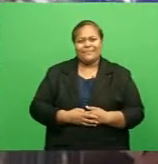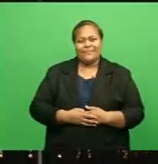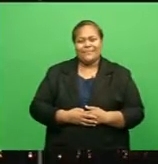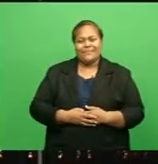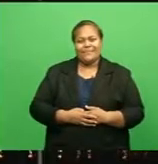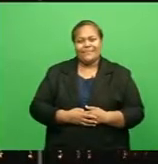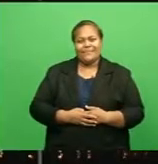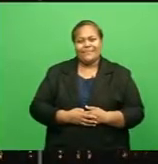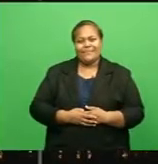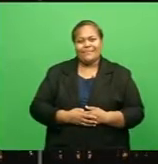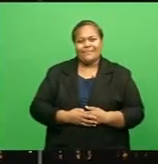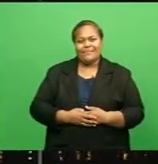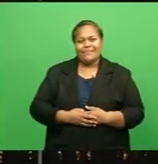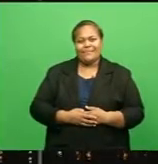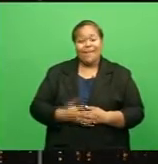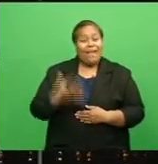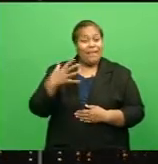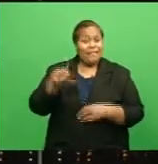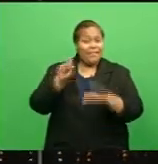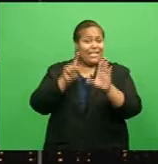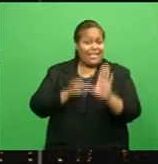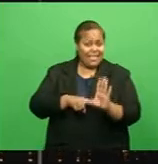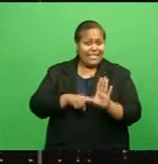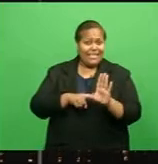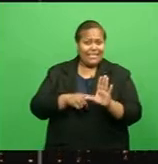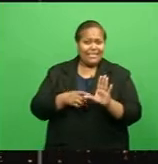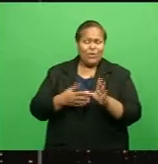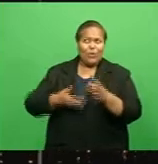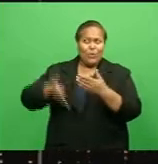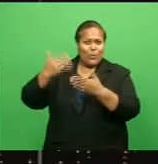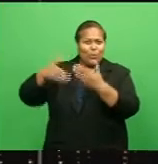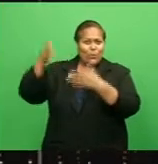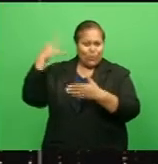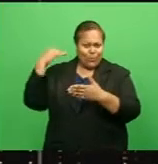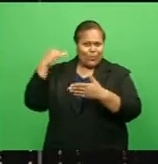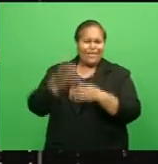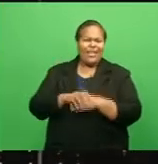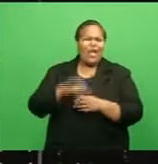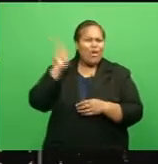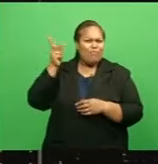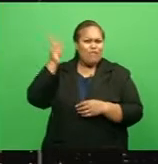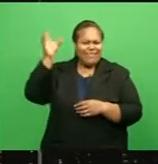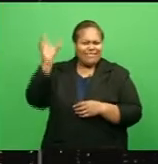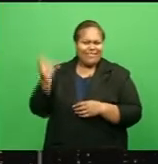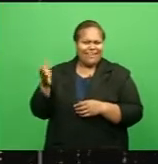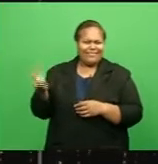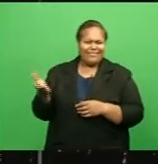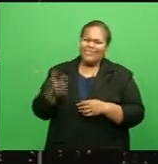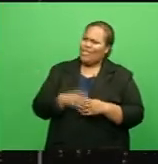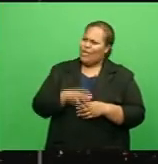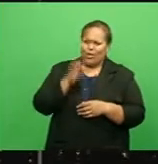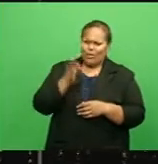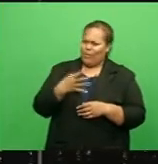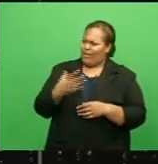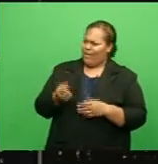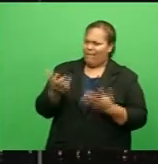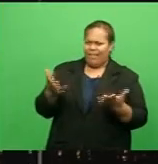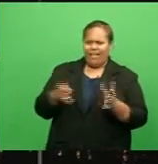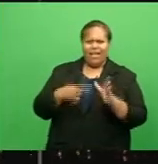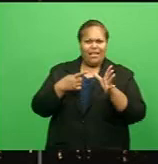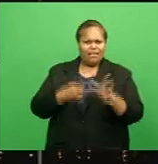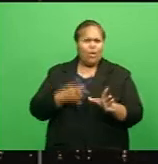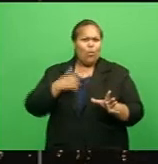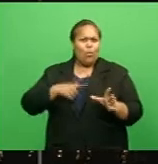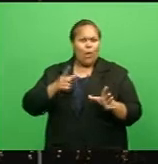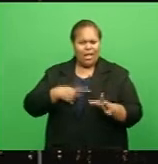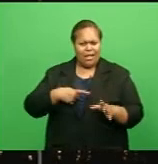News. 50 years on from Fiji's independence, Professor Eddie McCaig still doesn't have the answer as to why he was invited